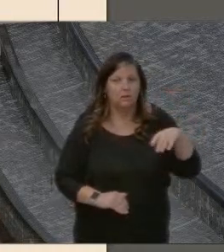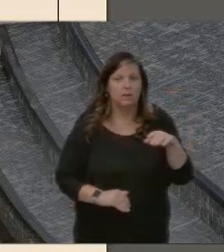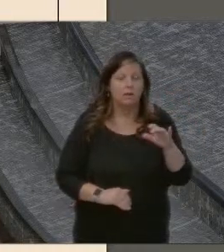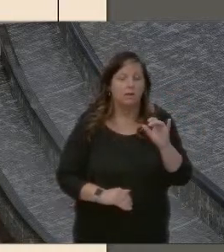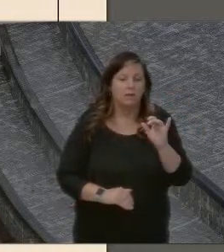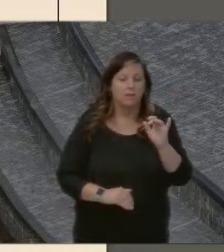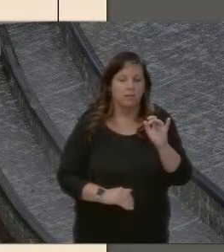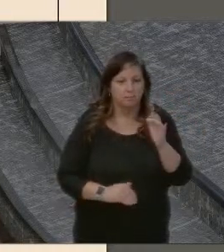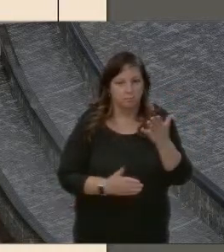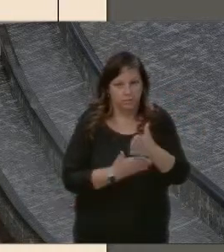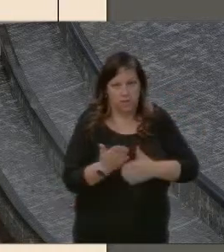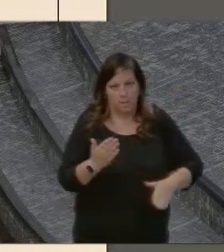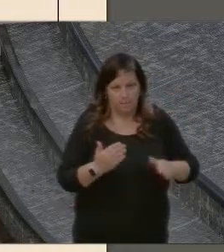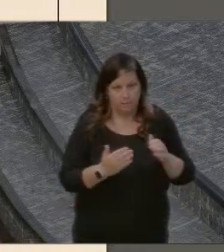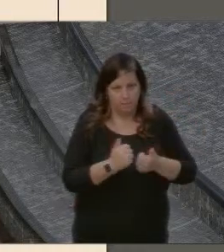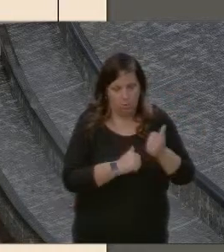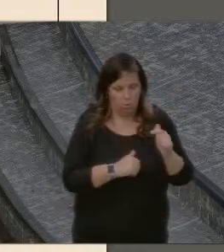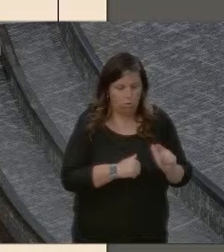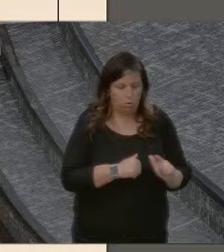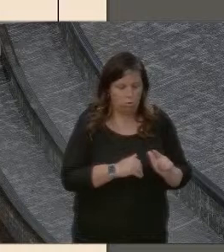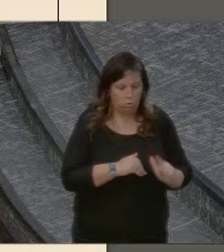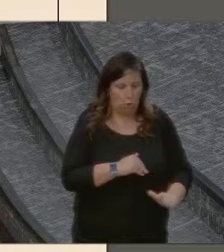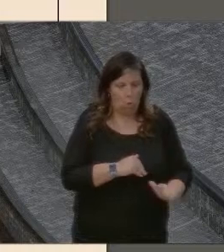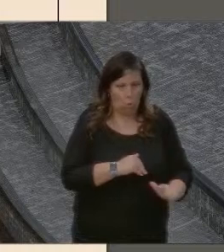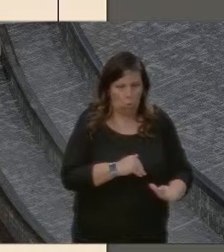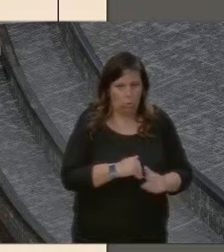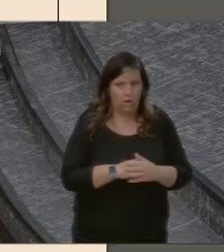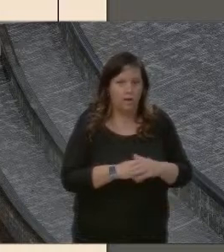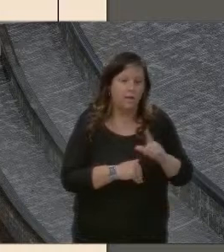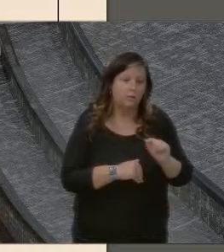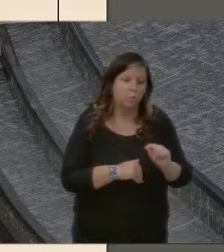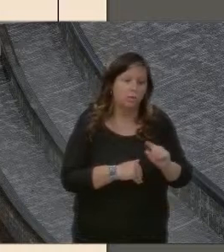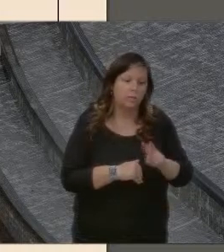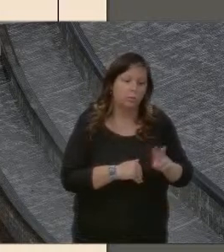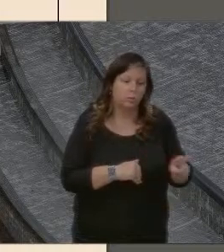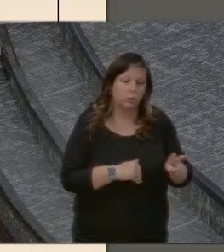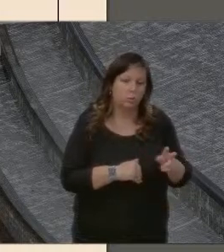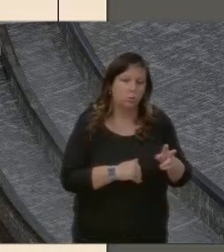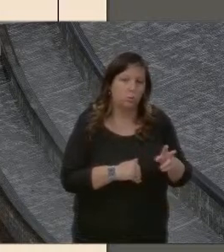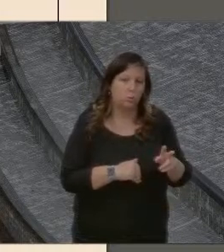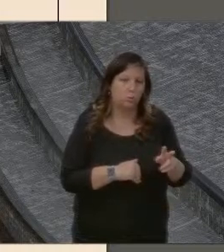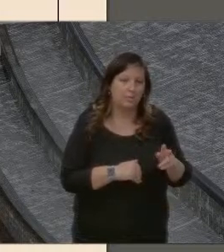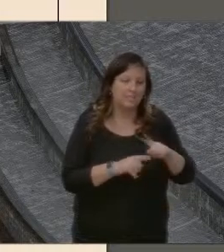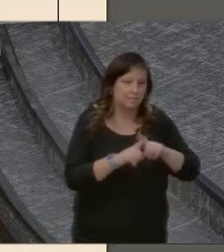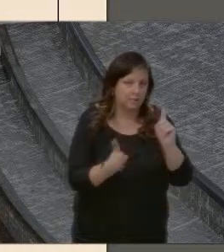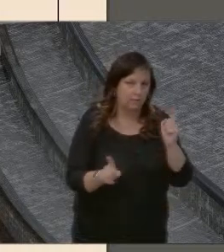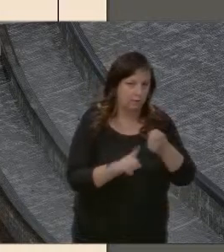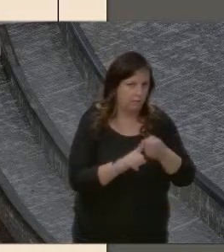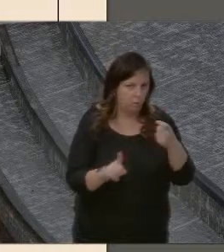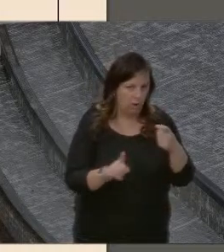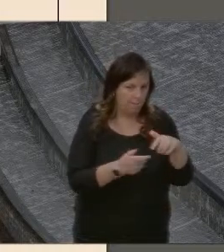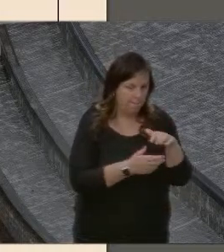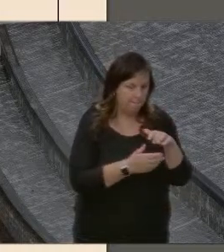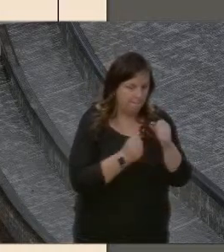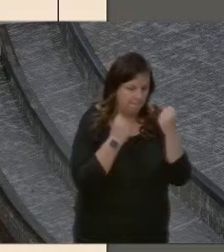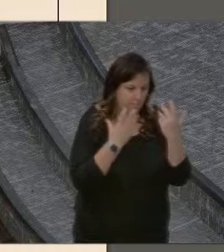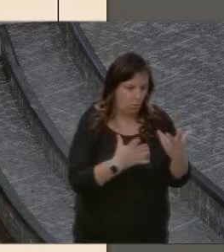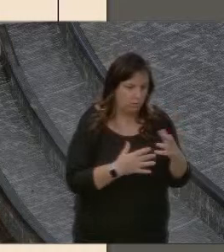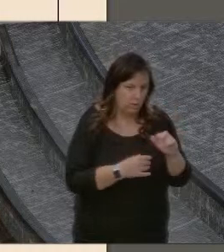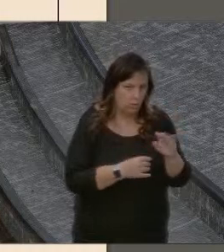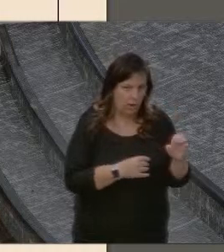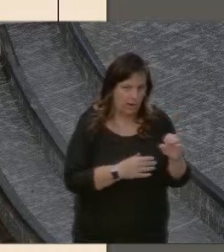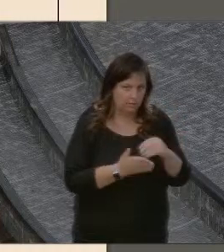at 2022, unlike what's happening with multi-race students and black students, those